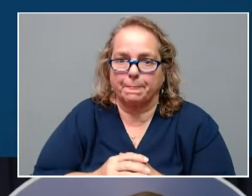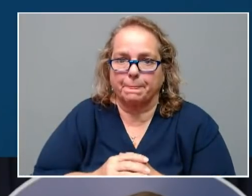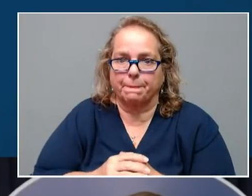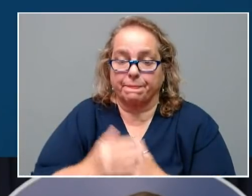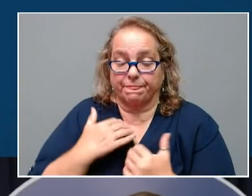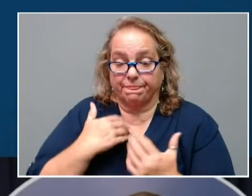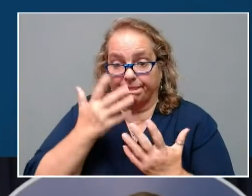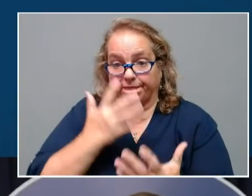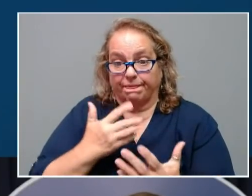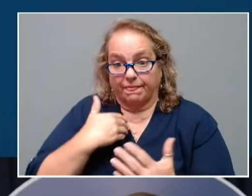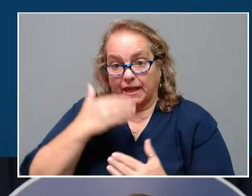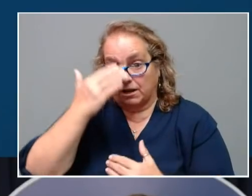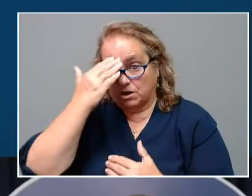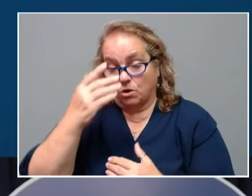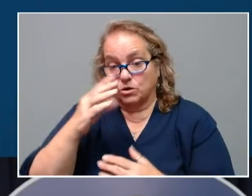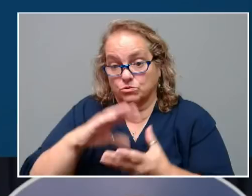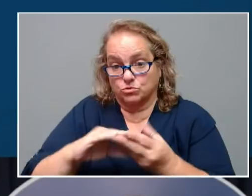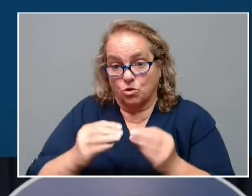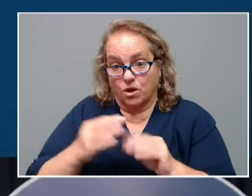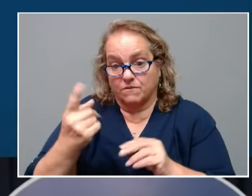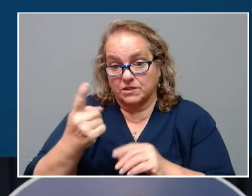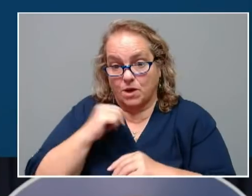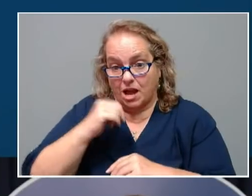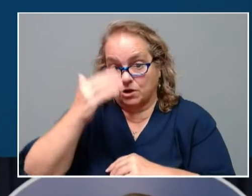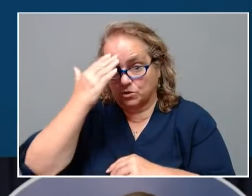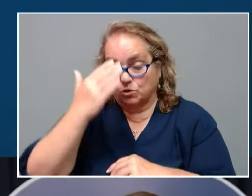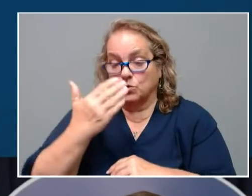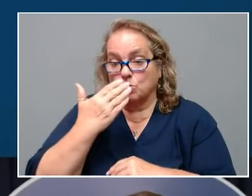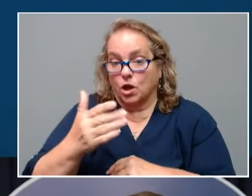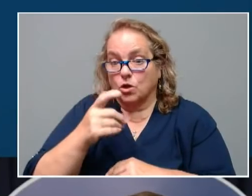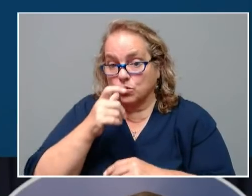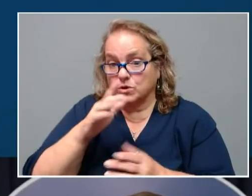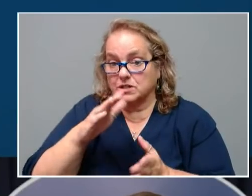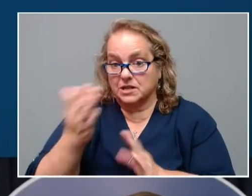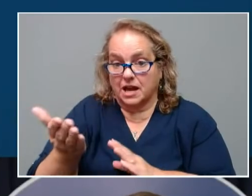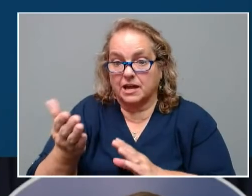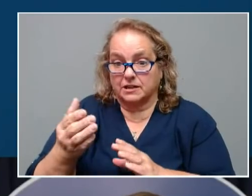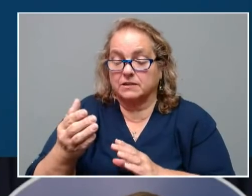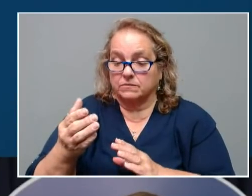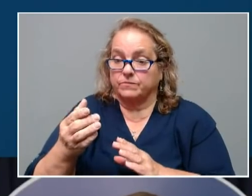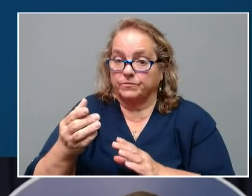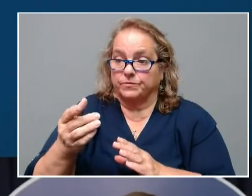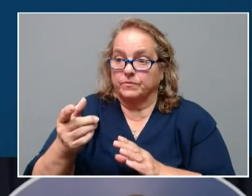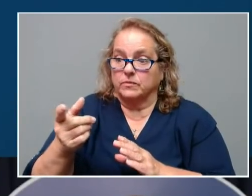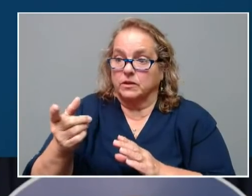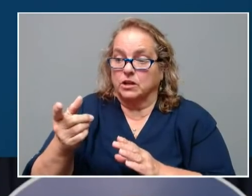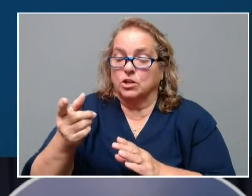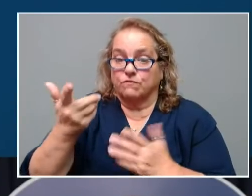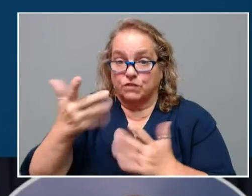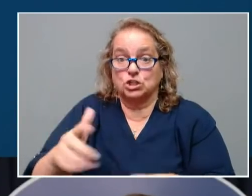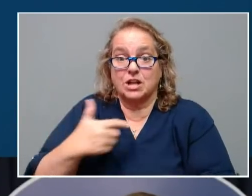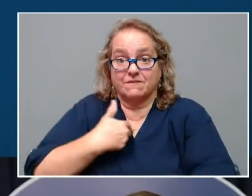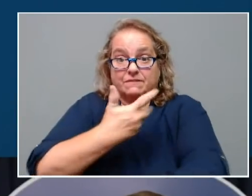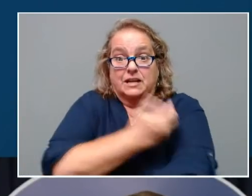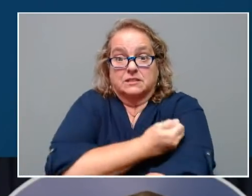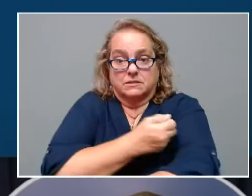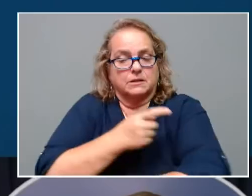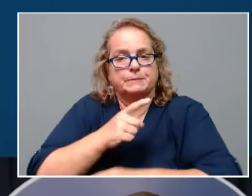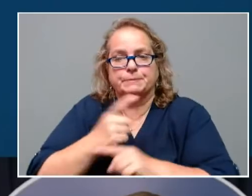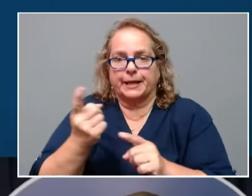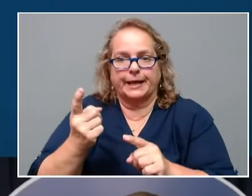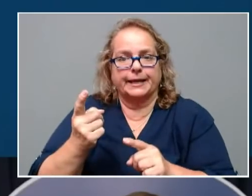well, who passed away in a breakthrough case where someone around them refused to wear a